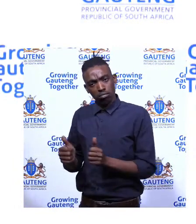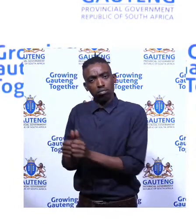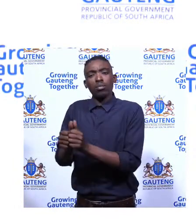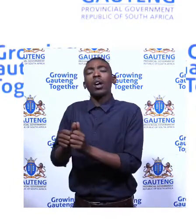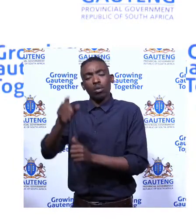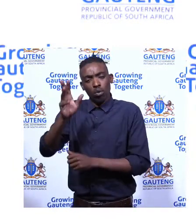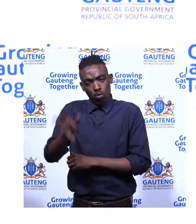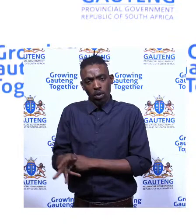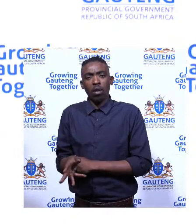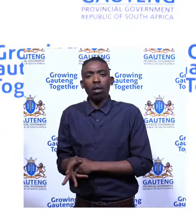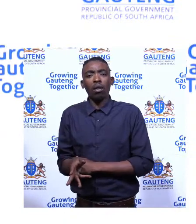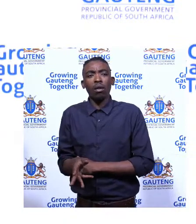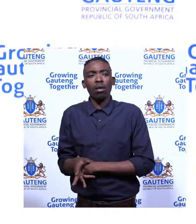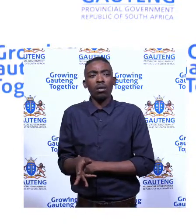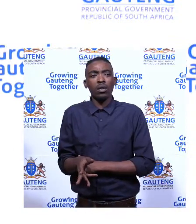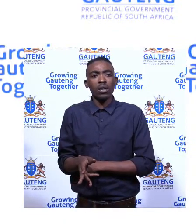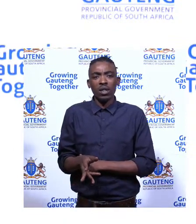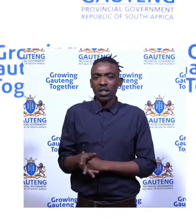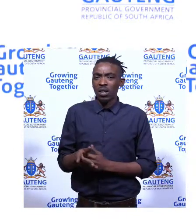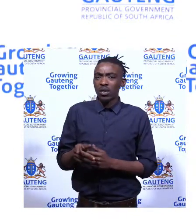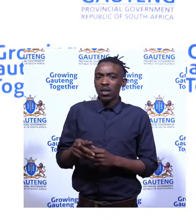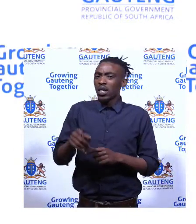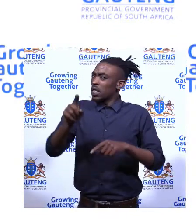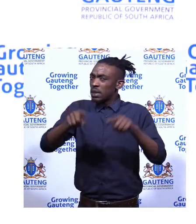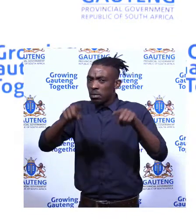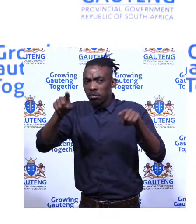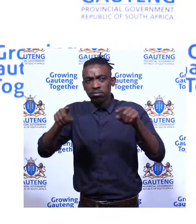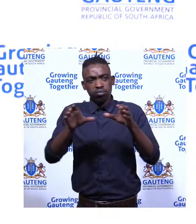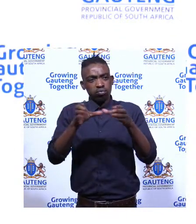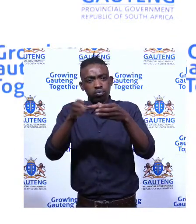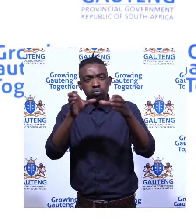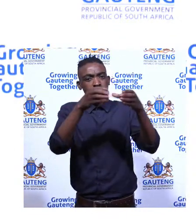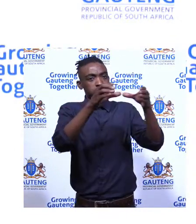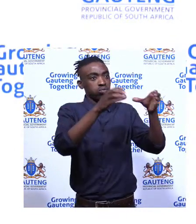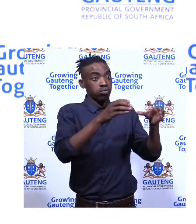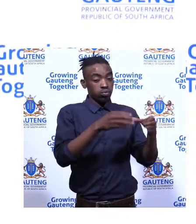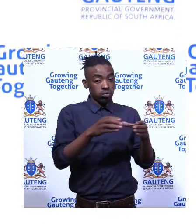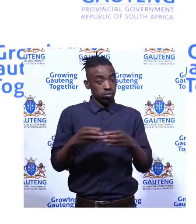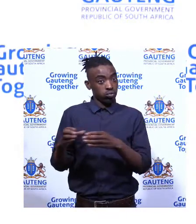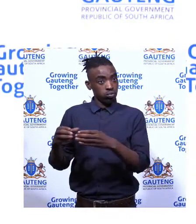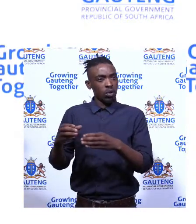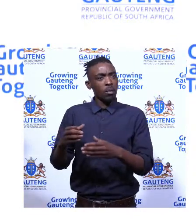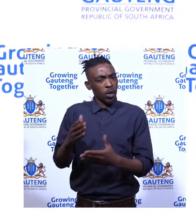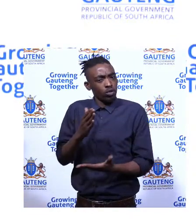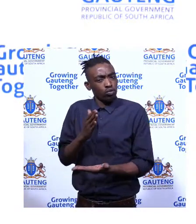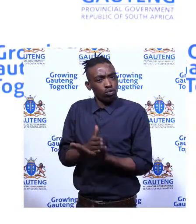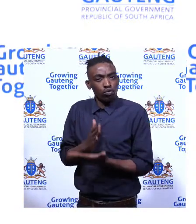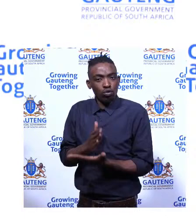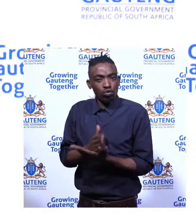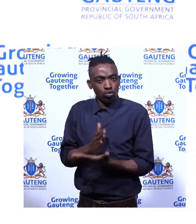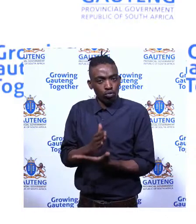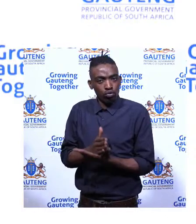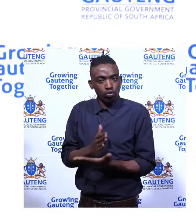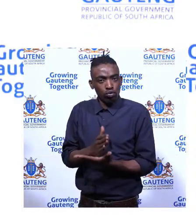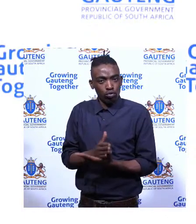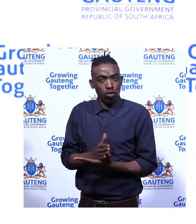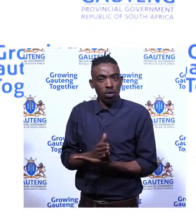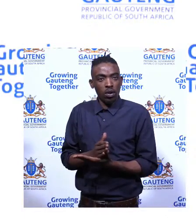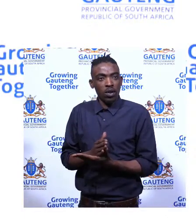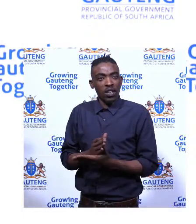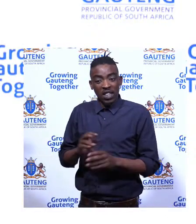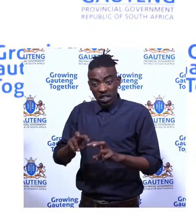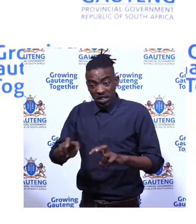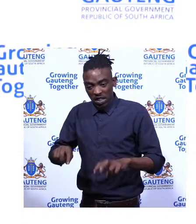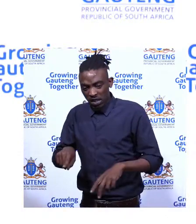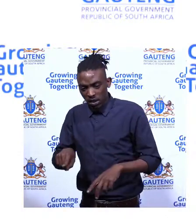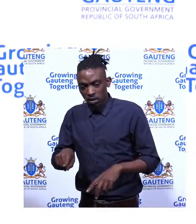healthcare workers, with our civil society groups, to contain the surge And